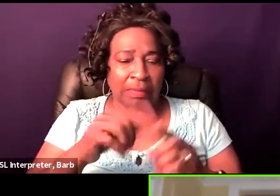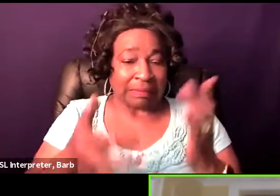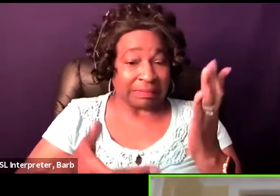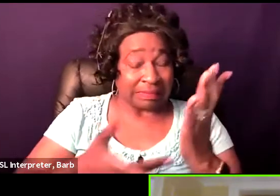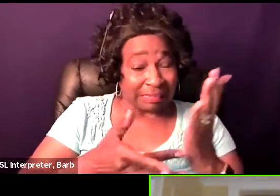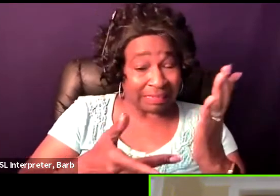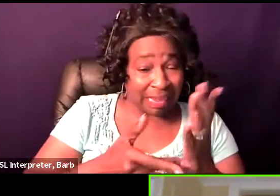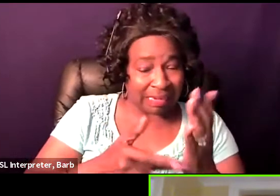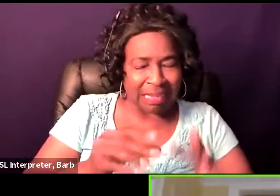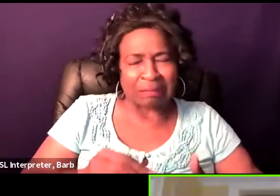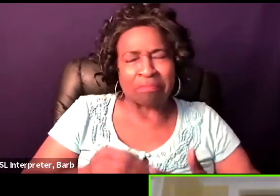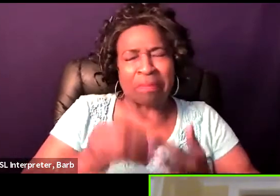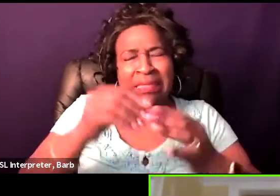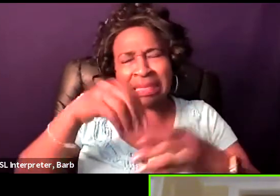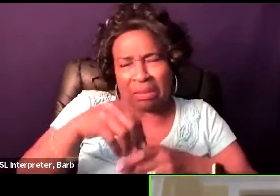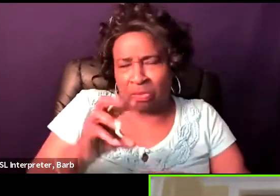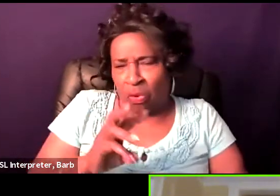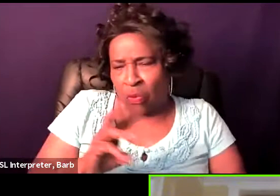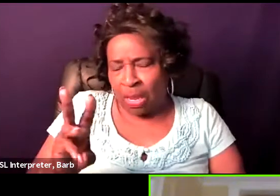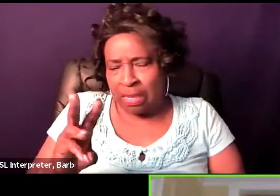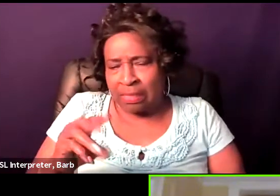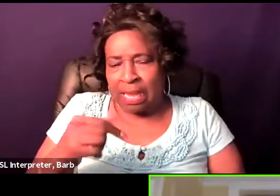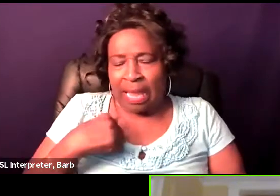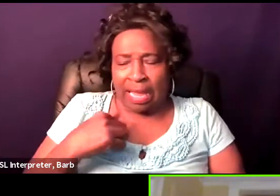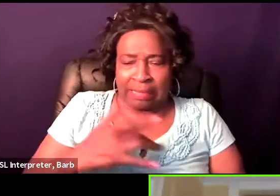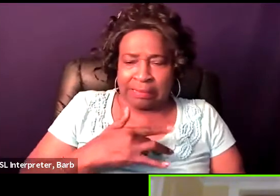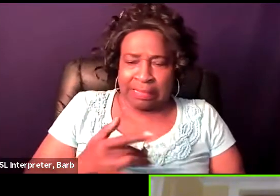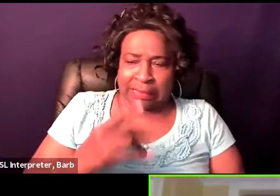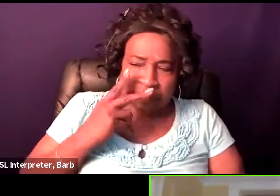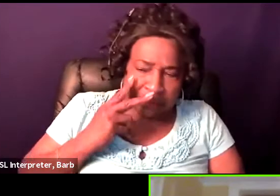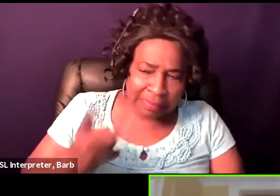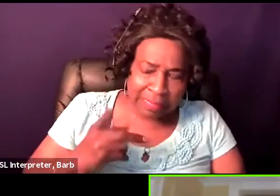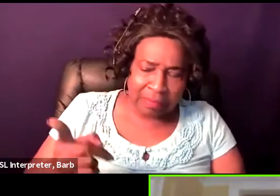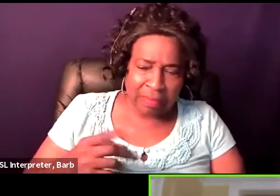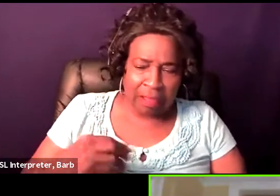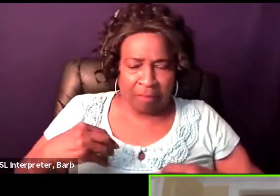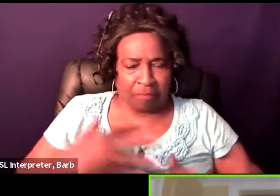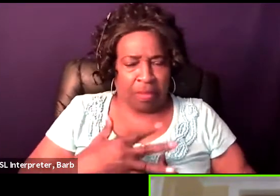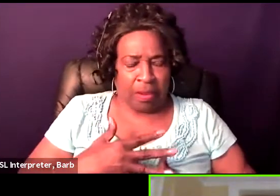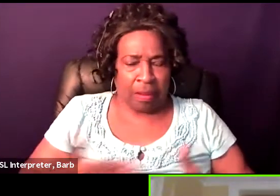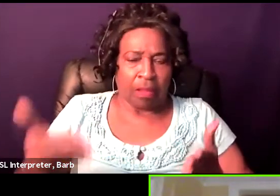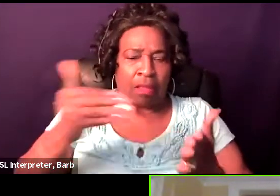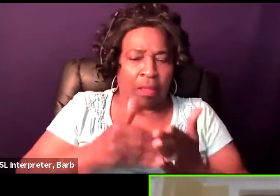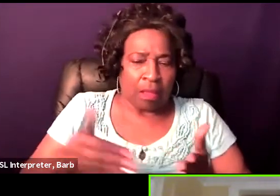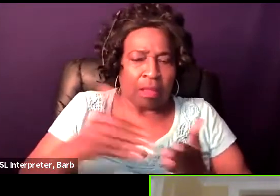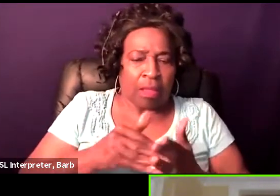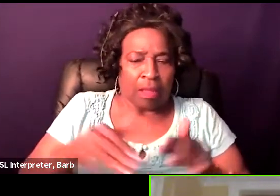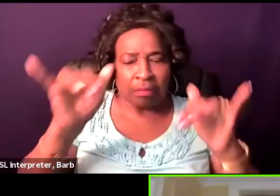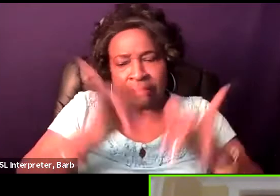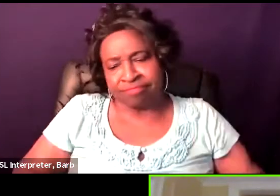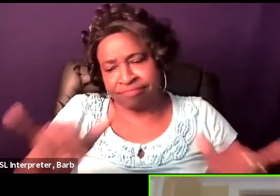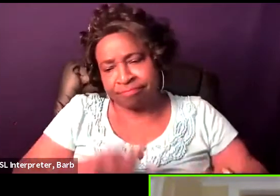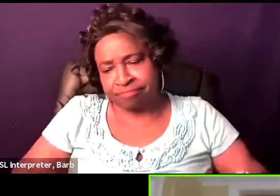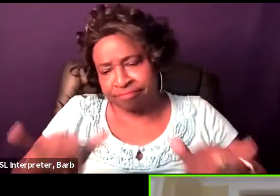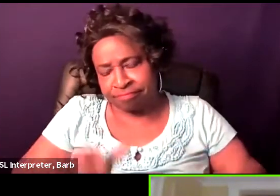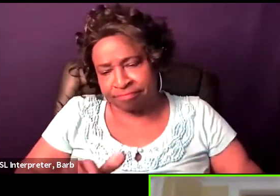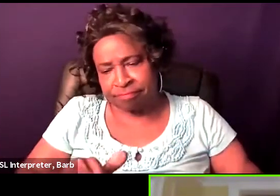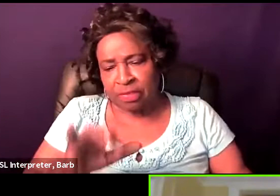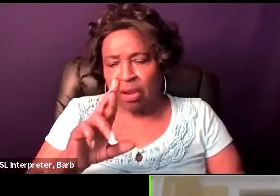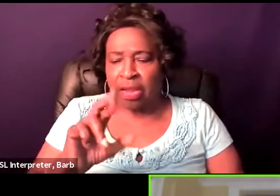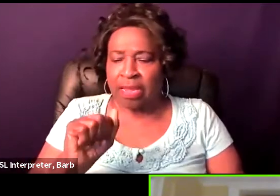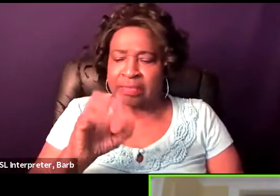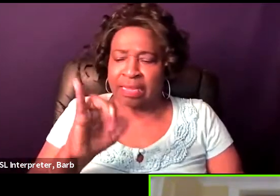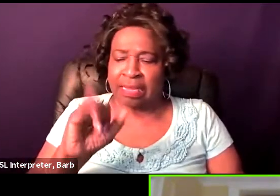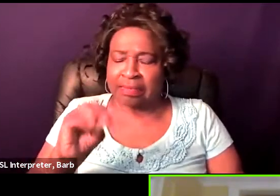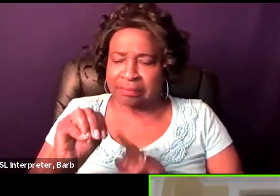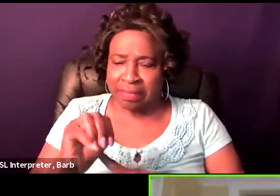what I tend to see is a fear of a repetition of coloniality, right? Mm-hmm. So